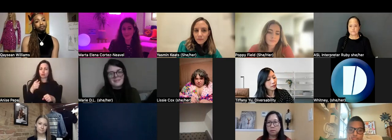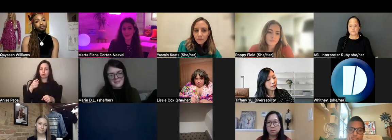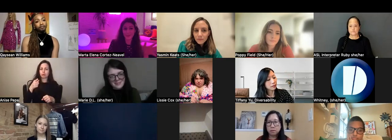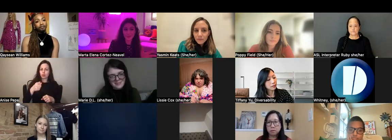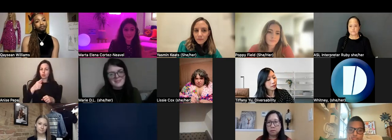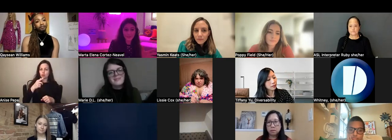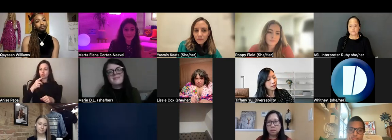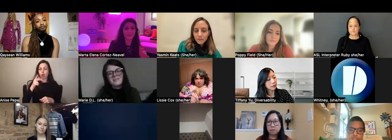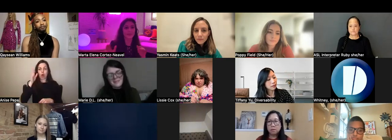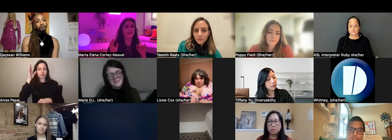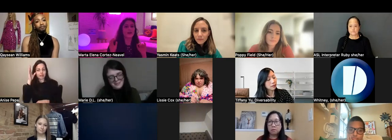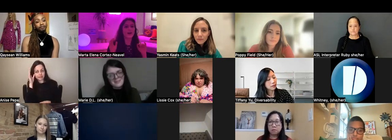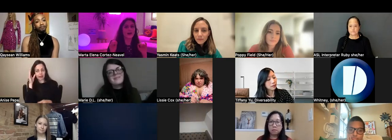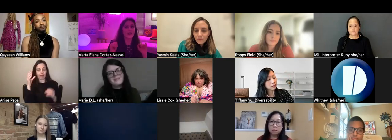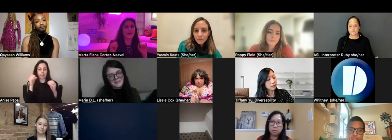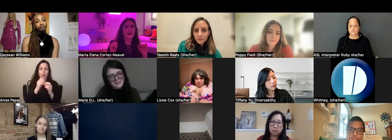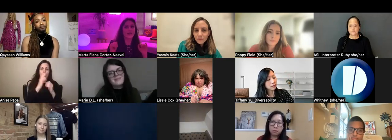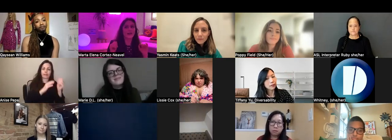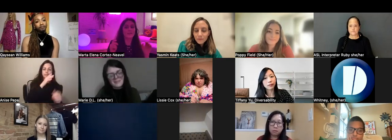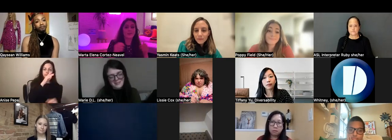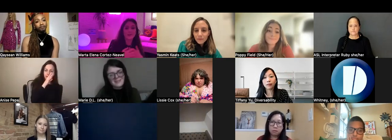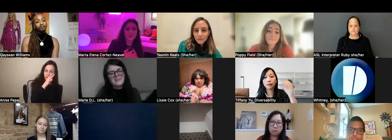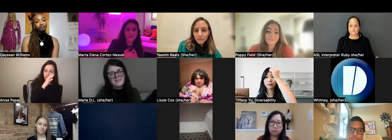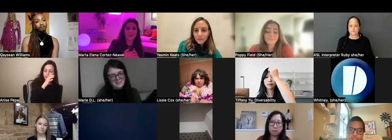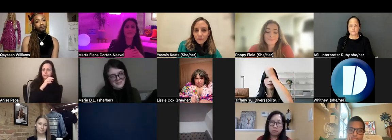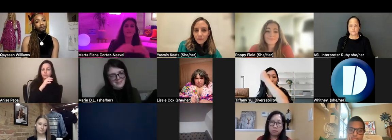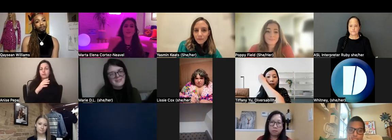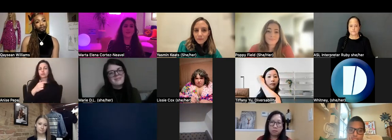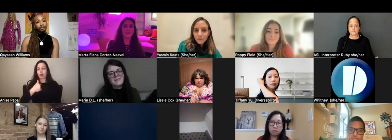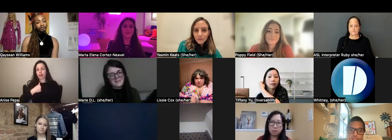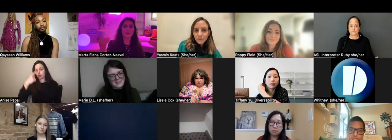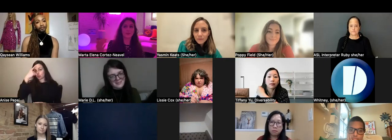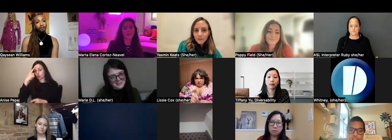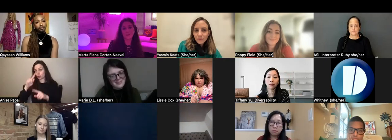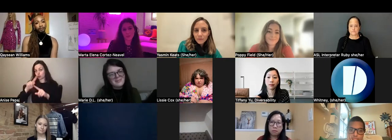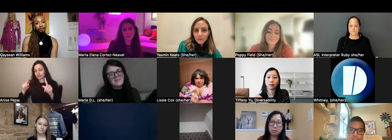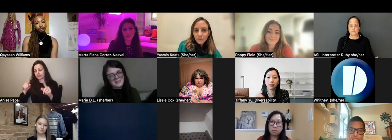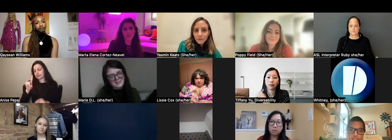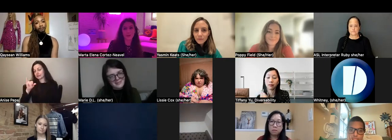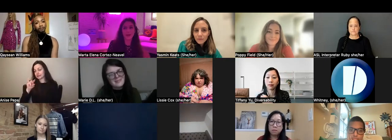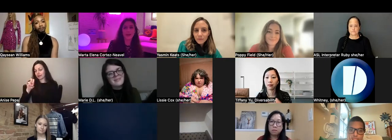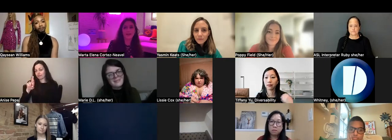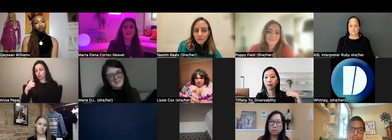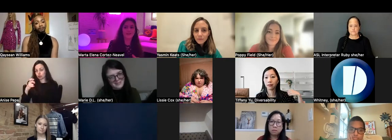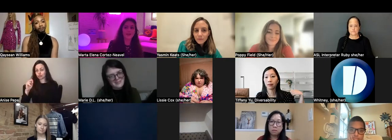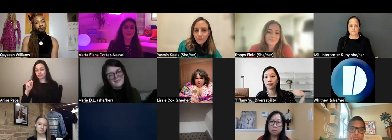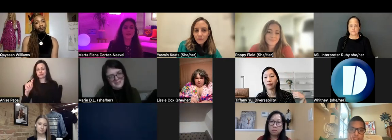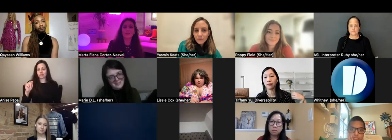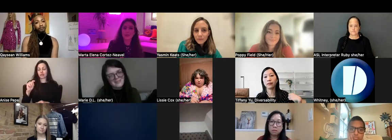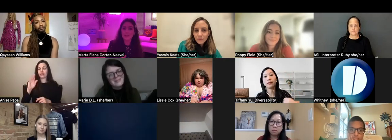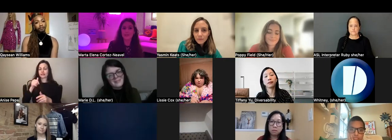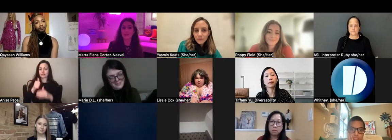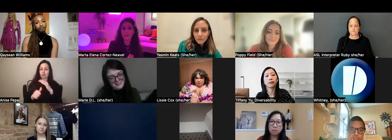listening more than you're speaking? So I am neurodivergent, that falls under the umbrella of disability, but I can't design